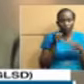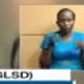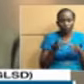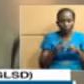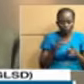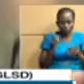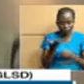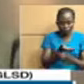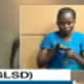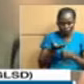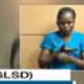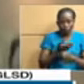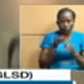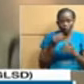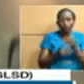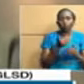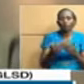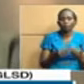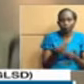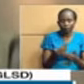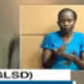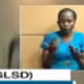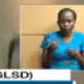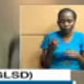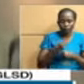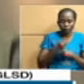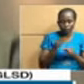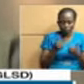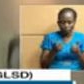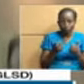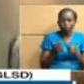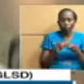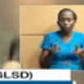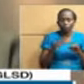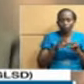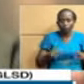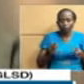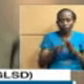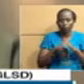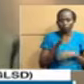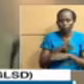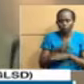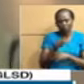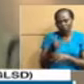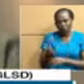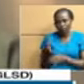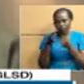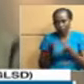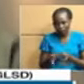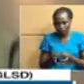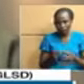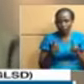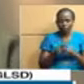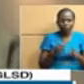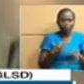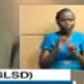the progress, composed and chaired by Office of the Prime Minister and so many other things going on. So there is no